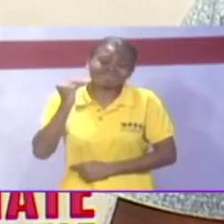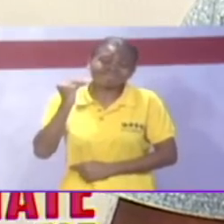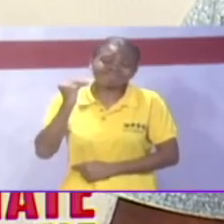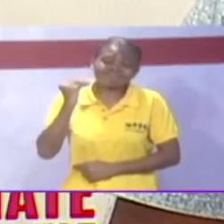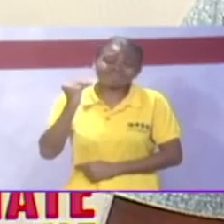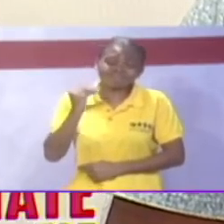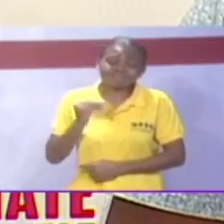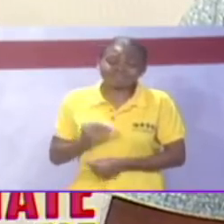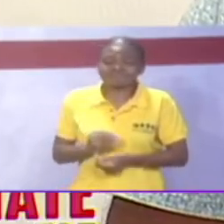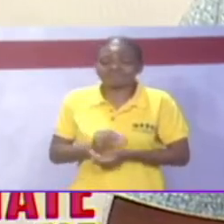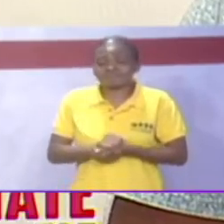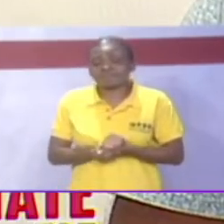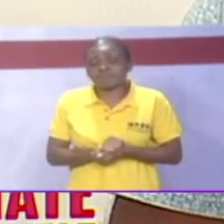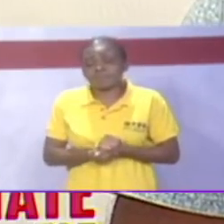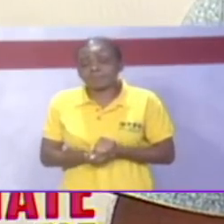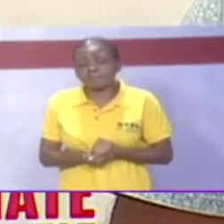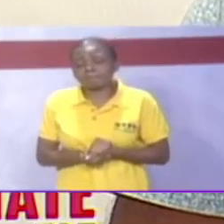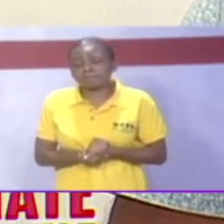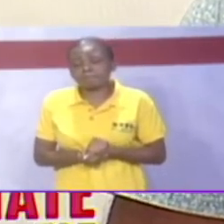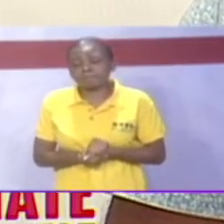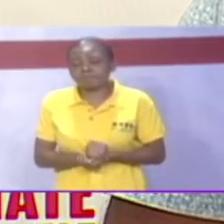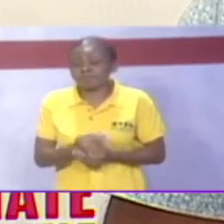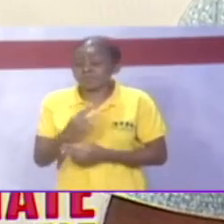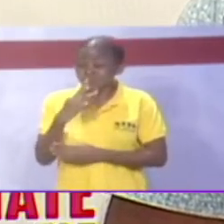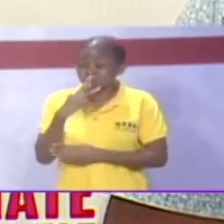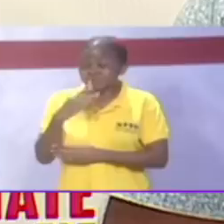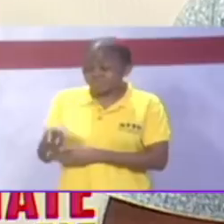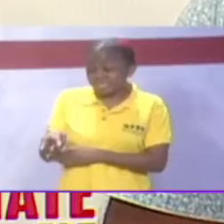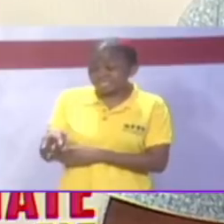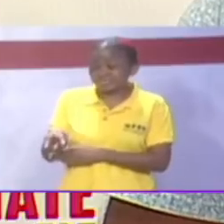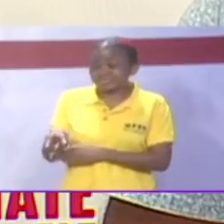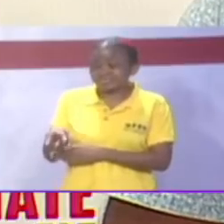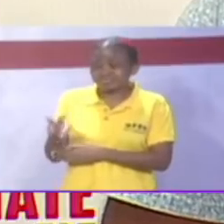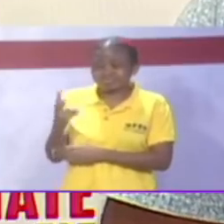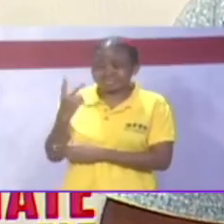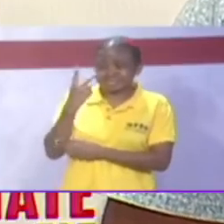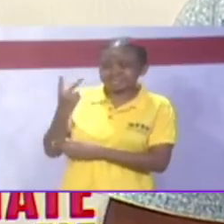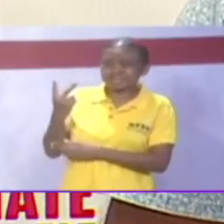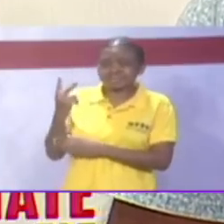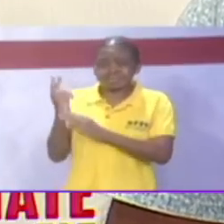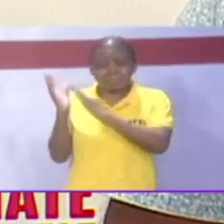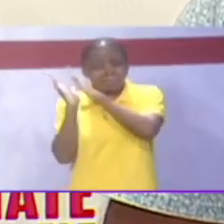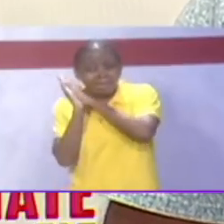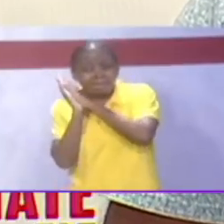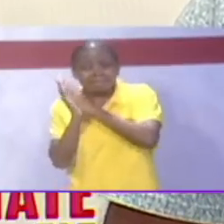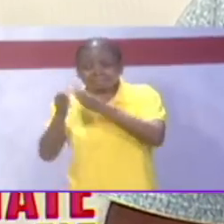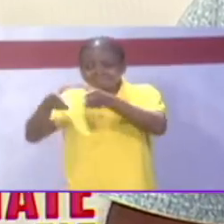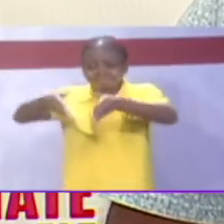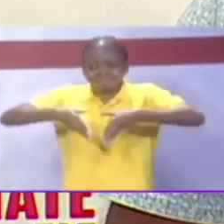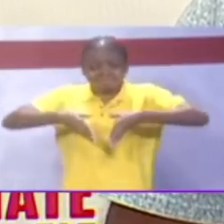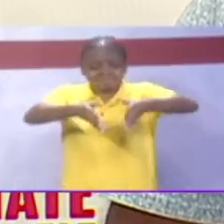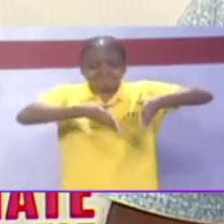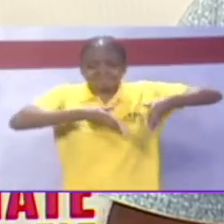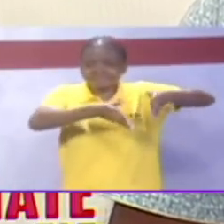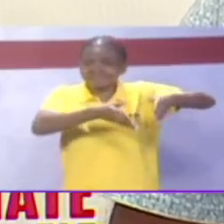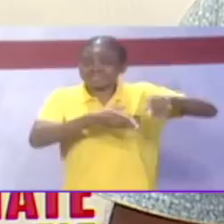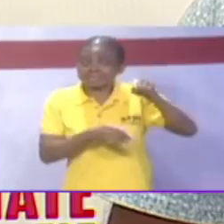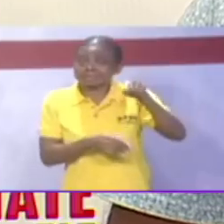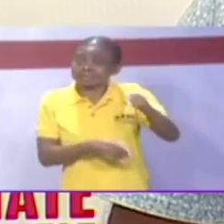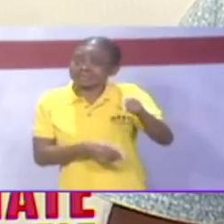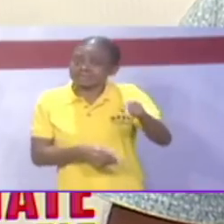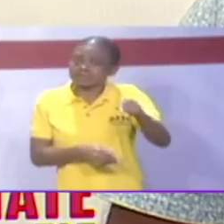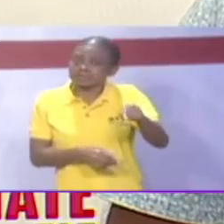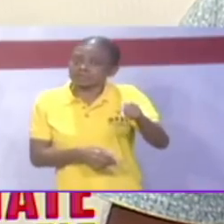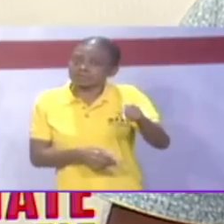of my worst experiences is the guy in the bed next to me, who became my very good friend,